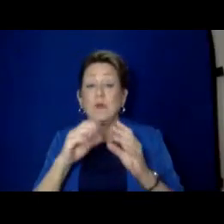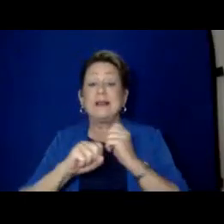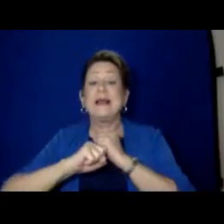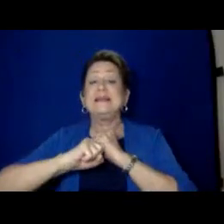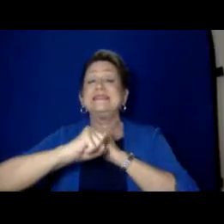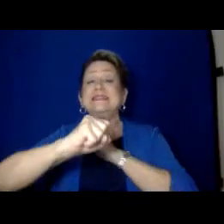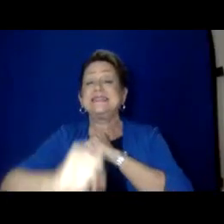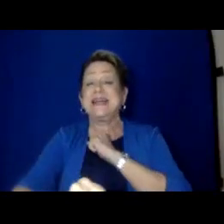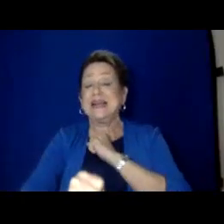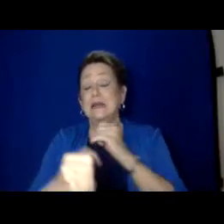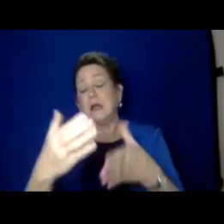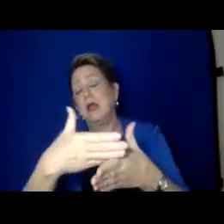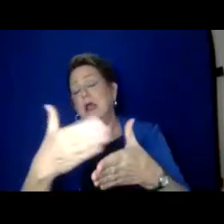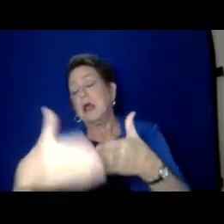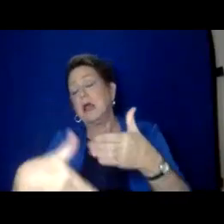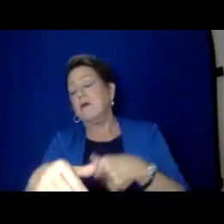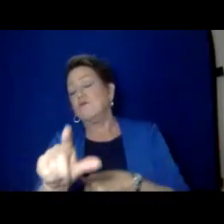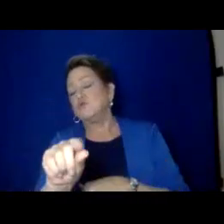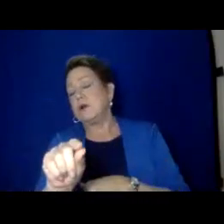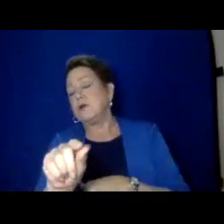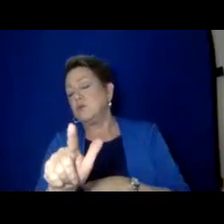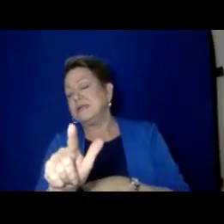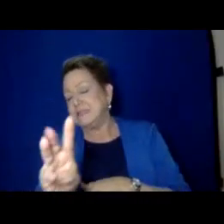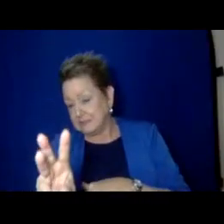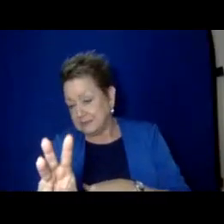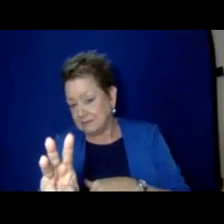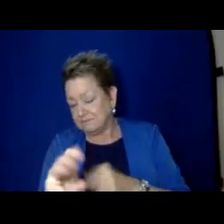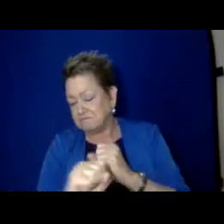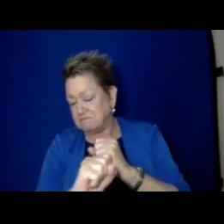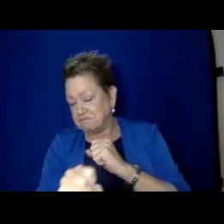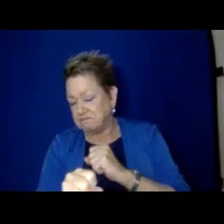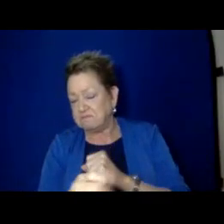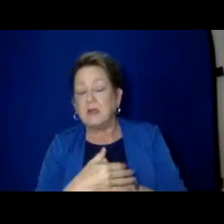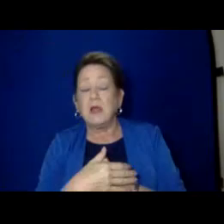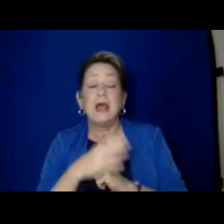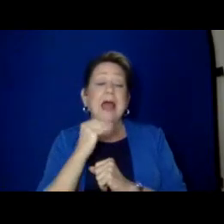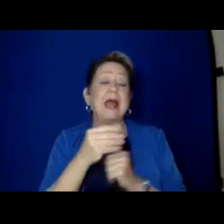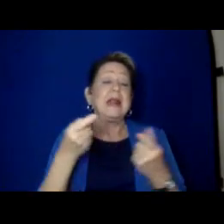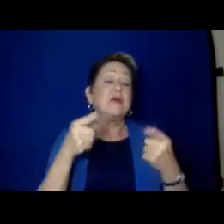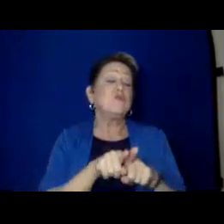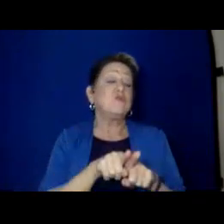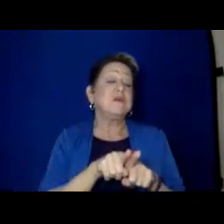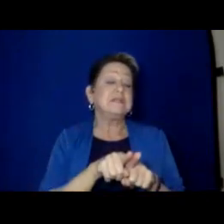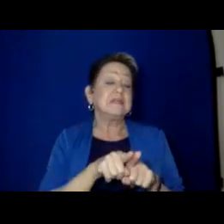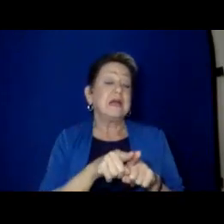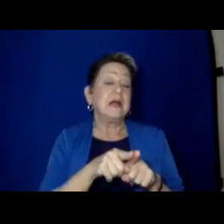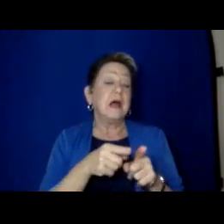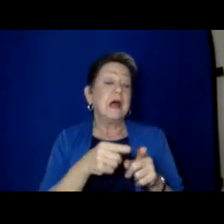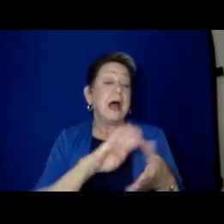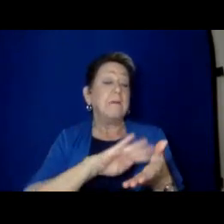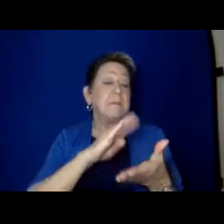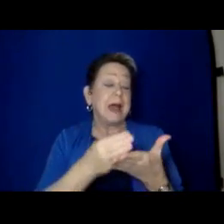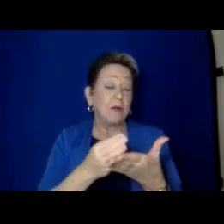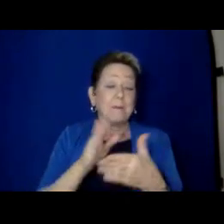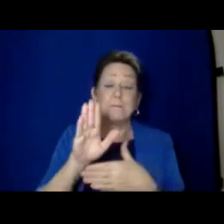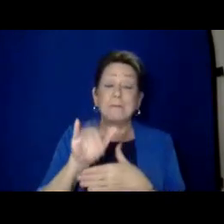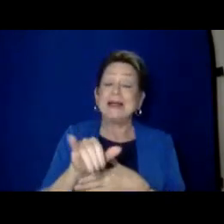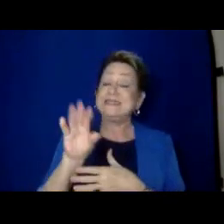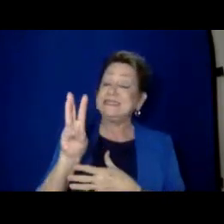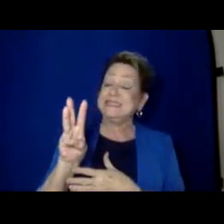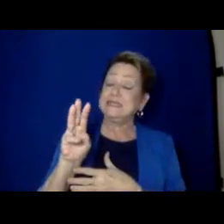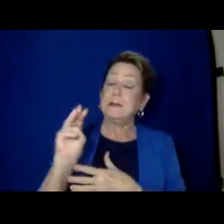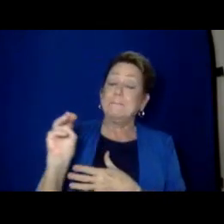to the end of 2026. It would also increase the agreement amounts by $6 million for a new